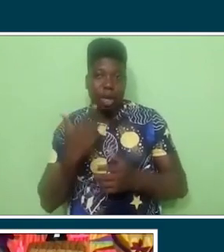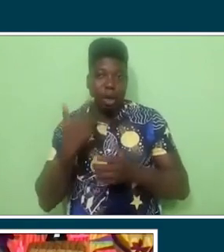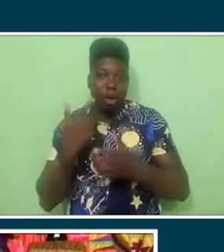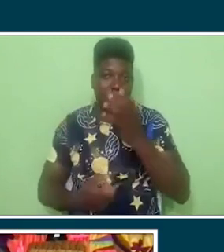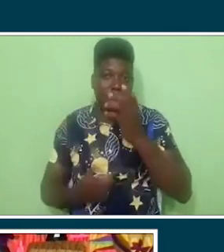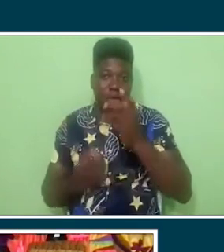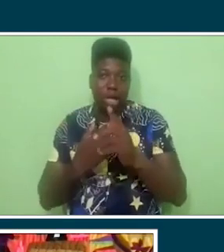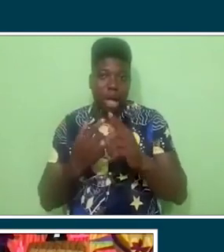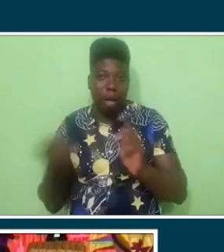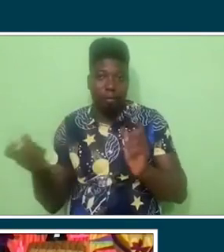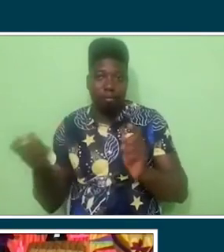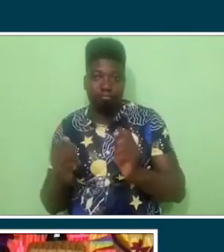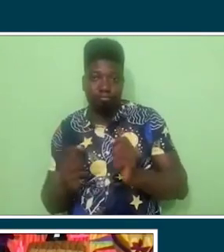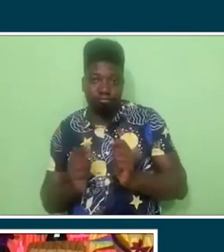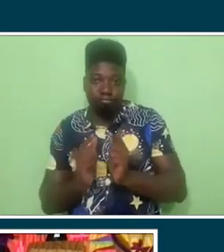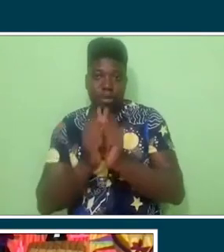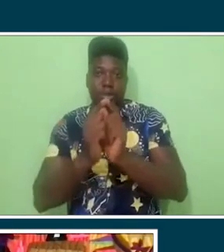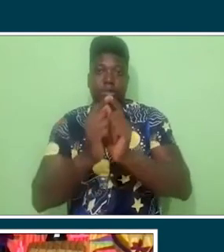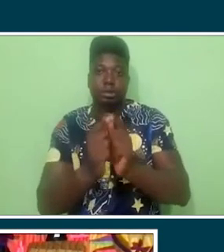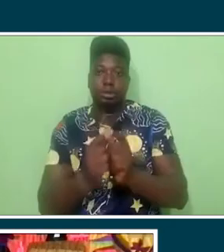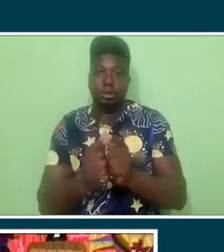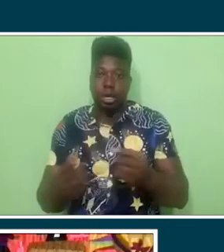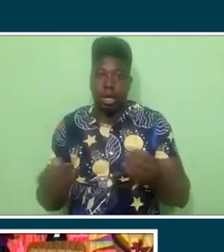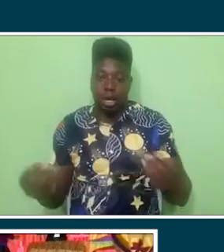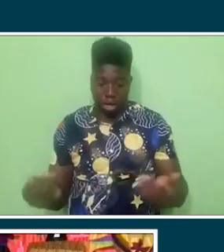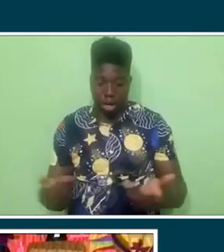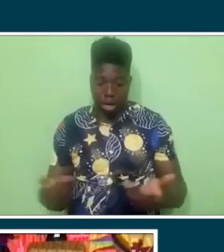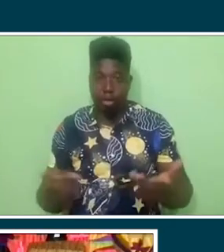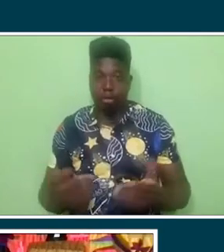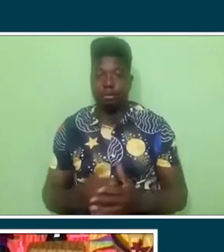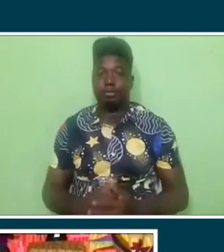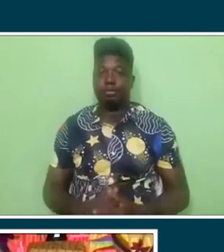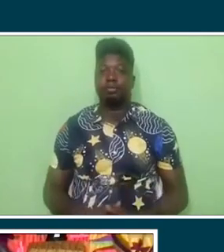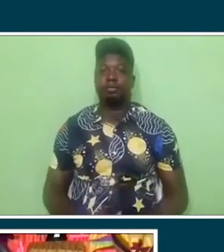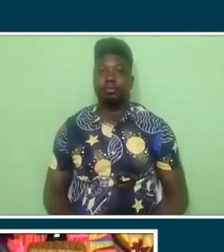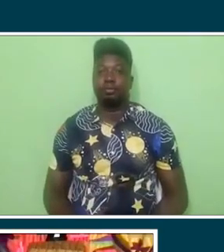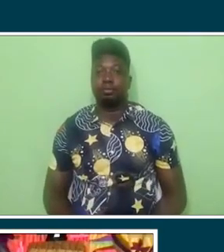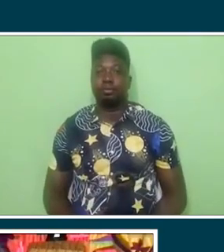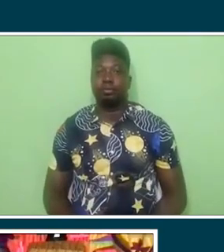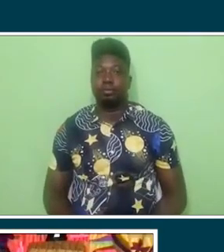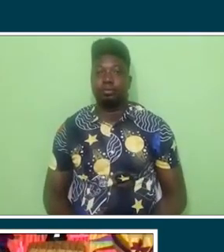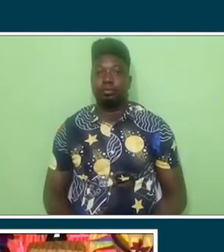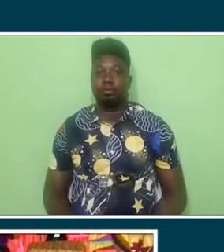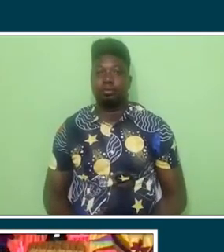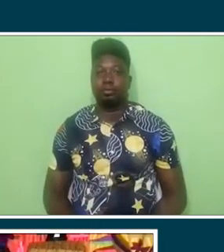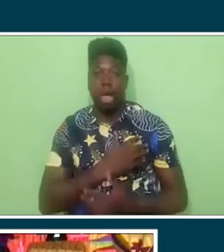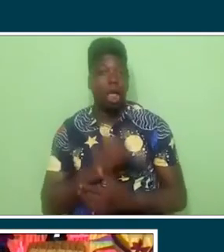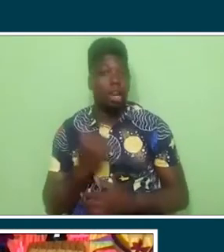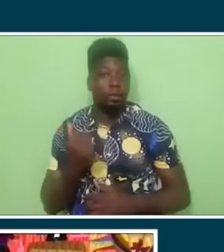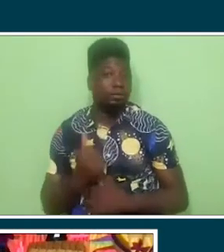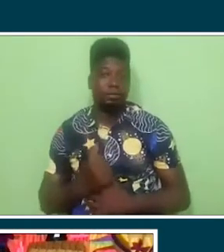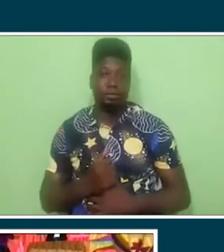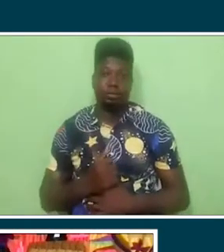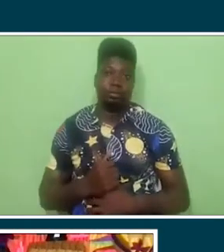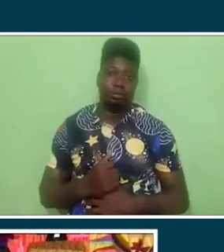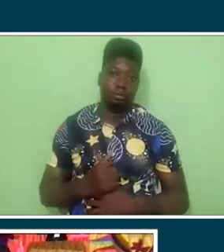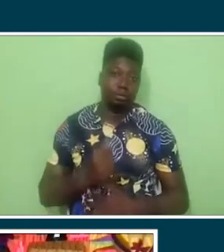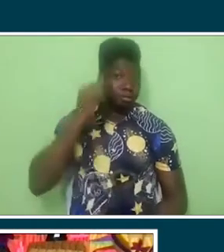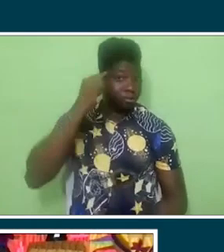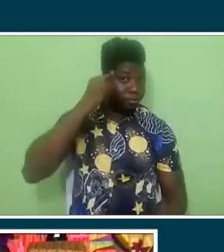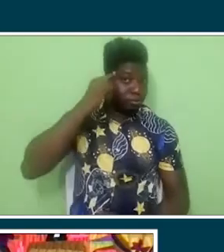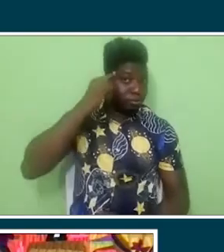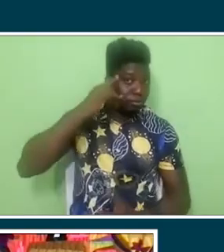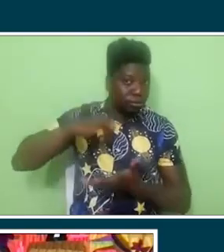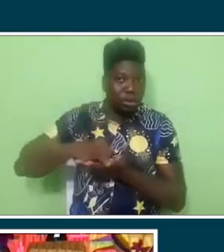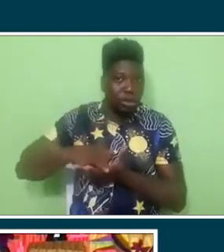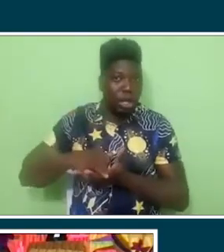grounded invitations to grow. This Mm, is Adrienne Marie Brown, and I think that's an